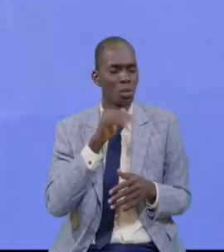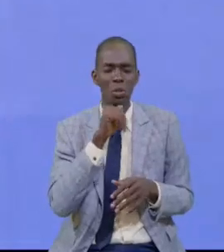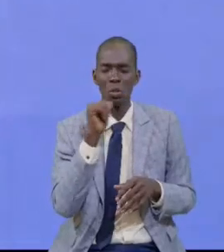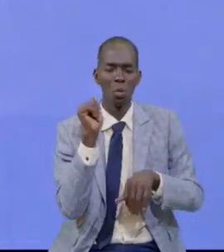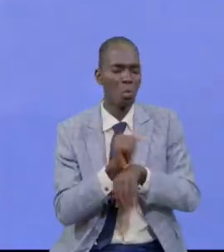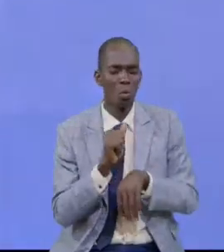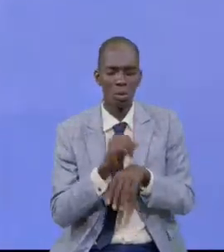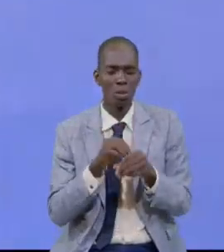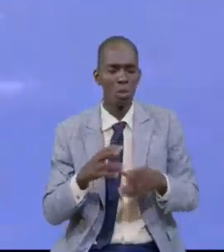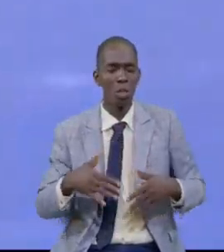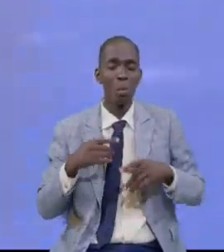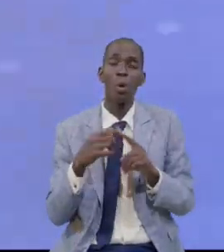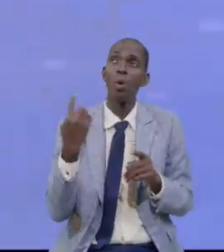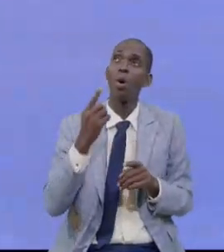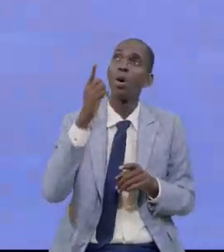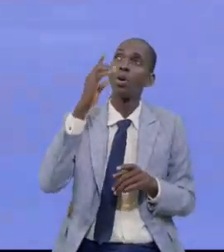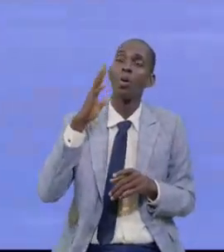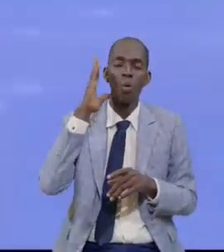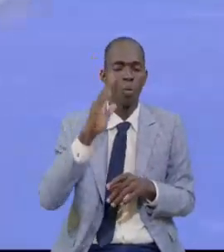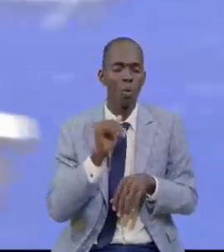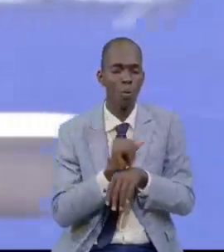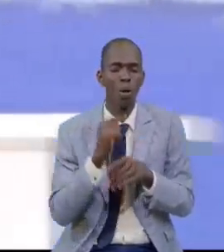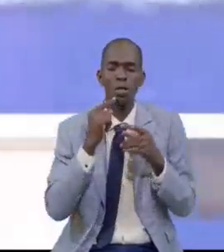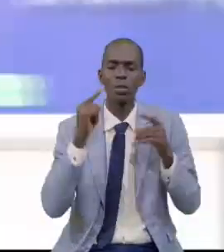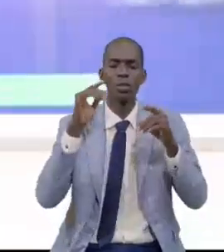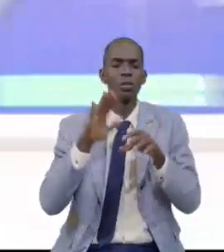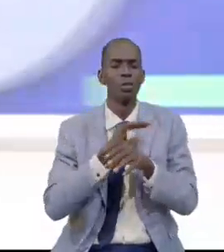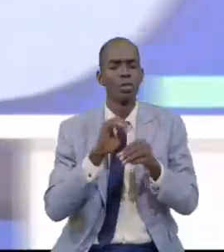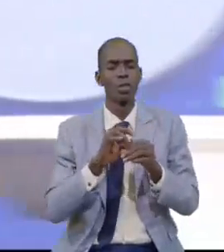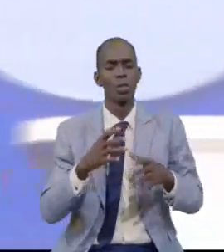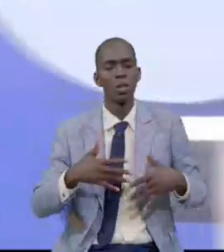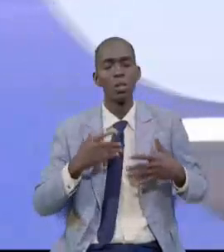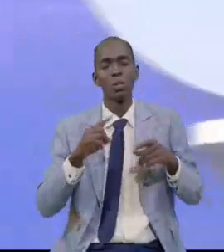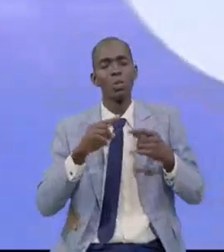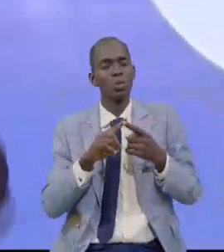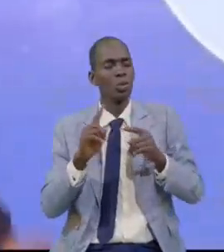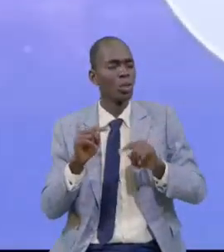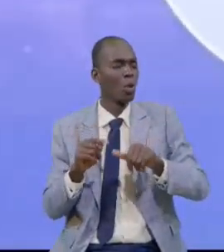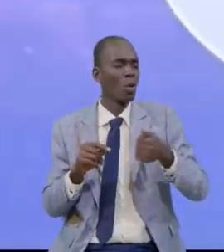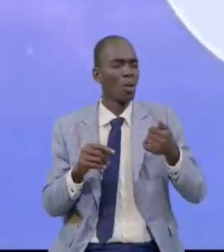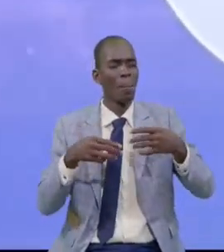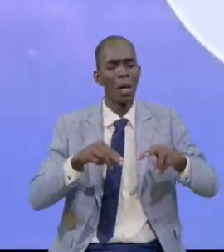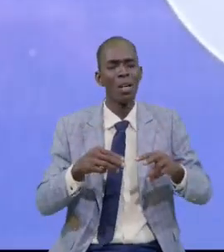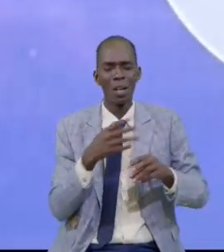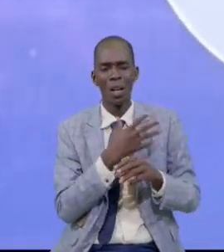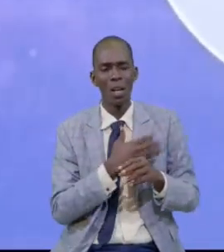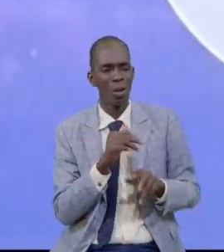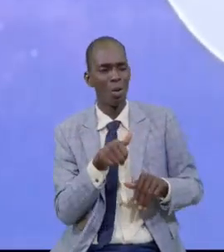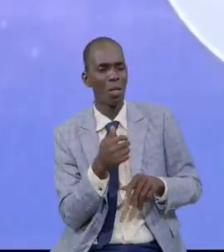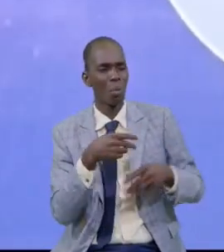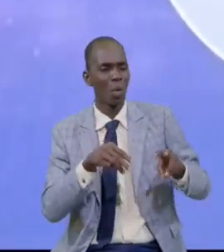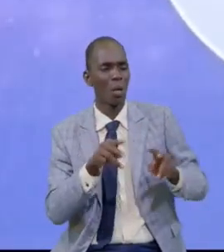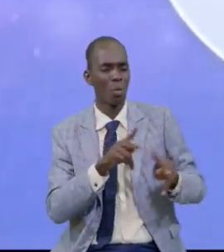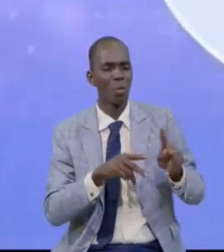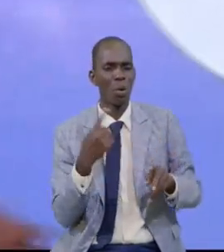your life. You get to the market, and all the other market people is always calling Jesus, Jesus, and he doesn't worship